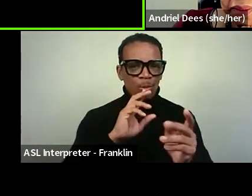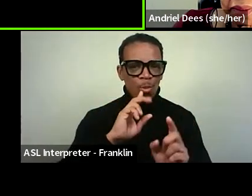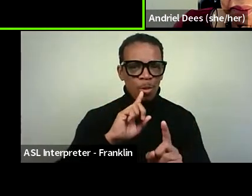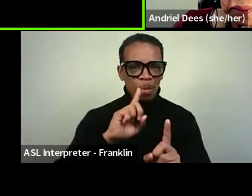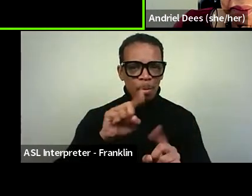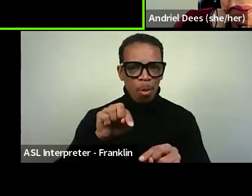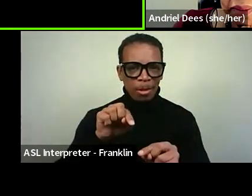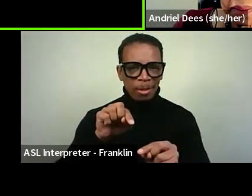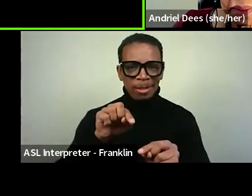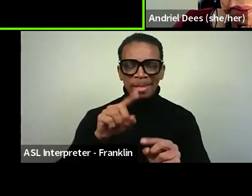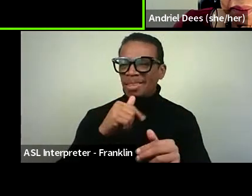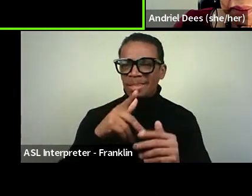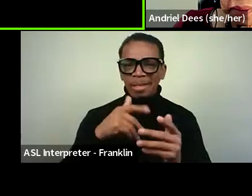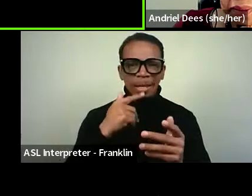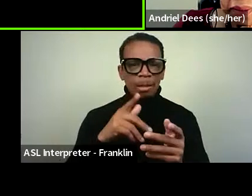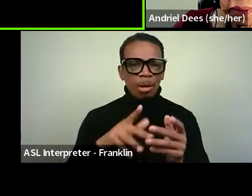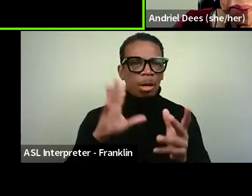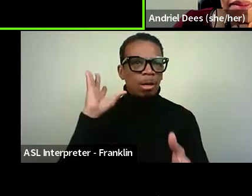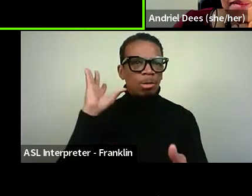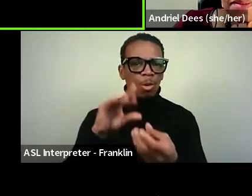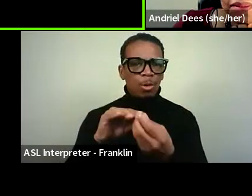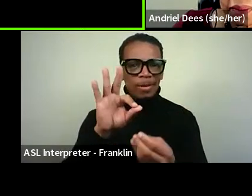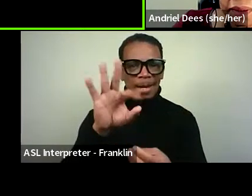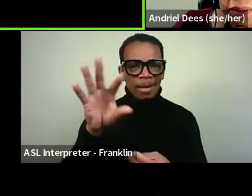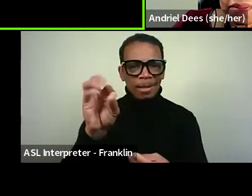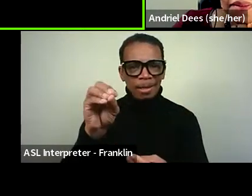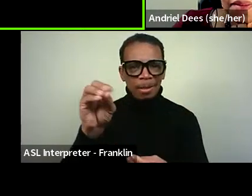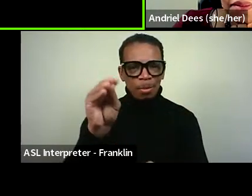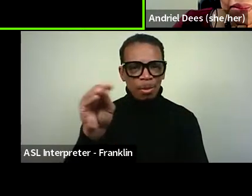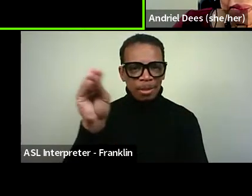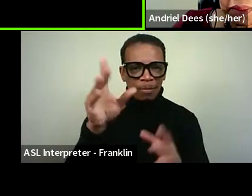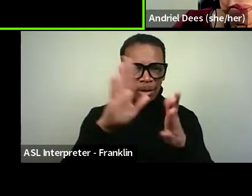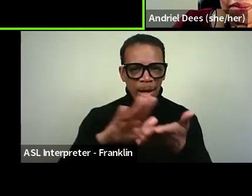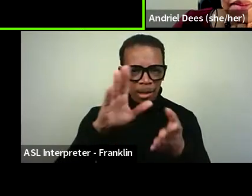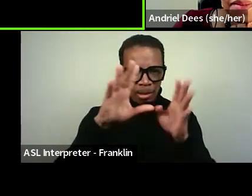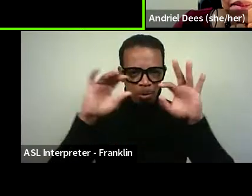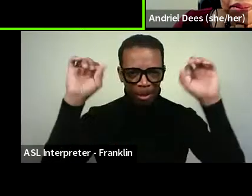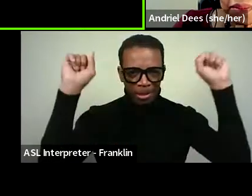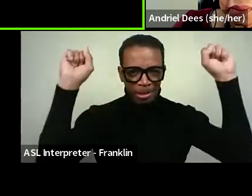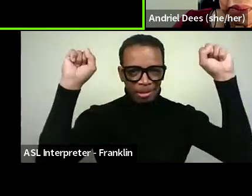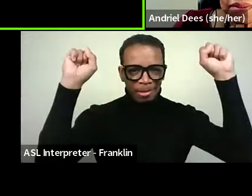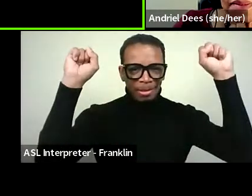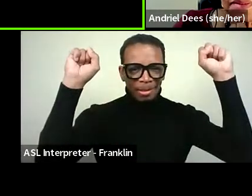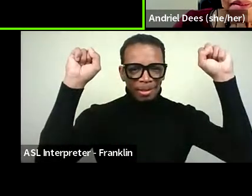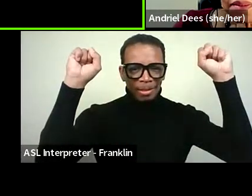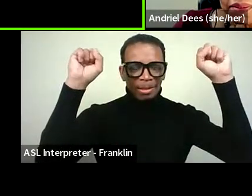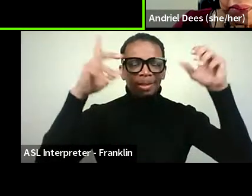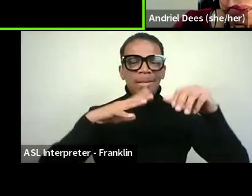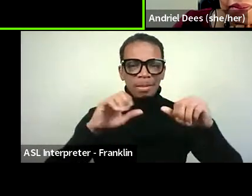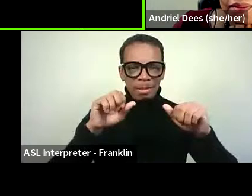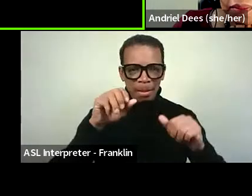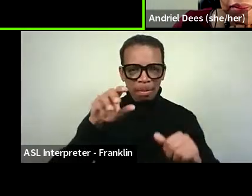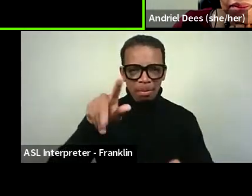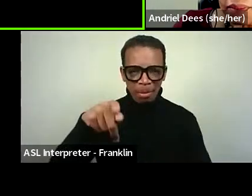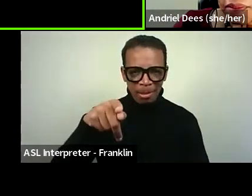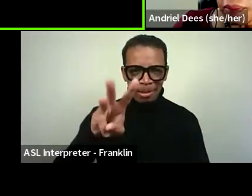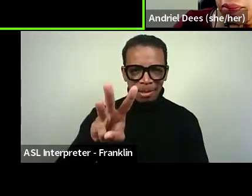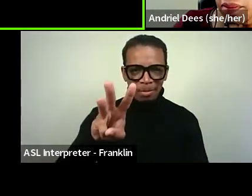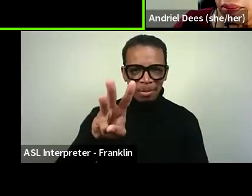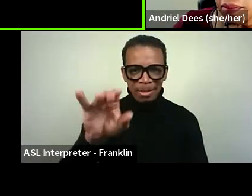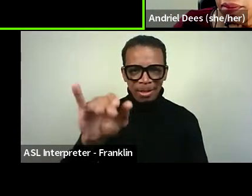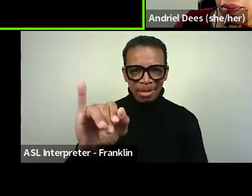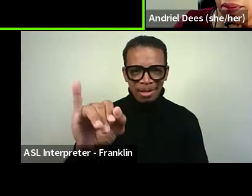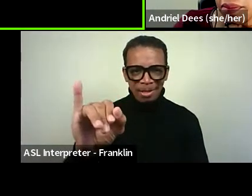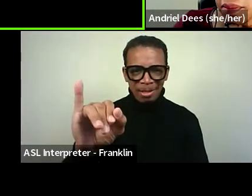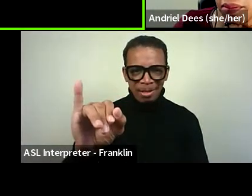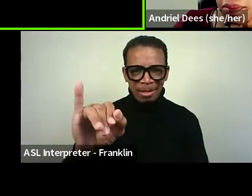was over 90% of college presidents in the United States, and predominantly white